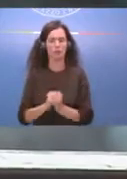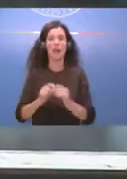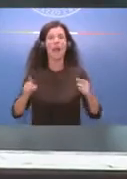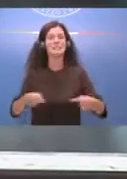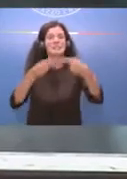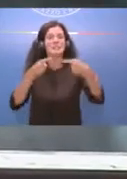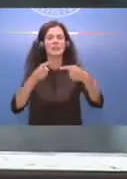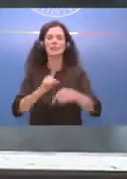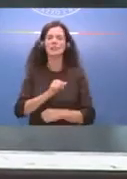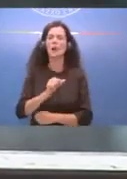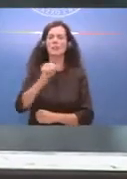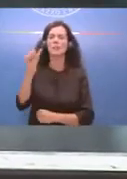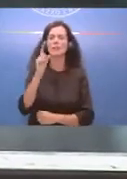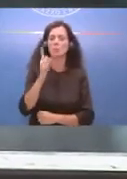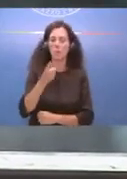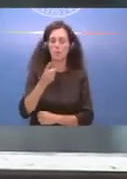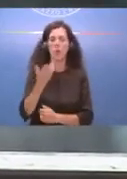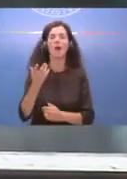live